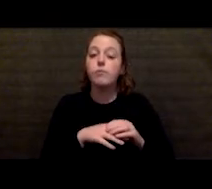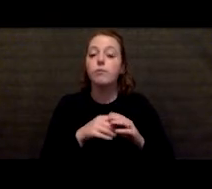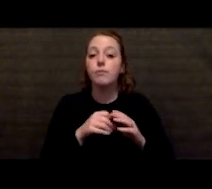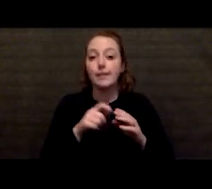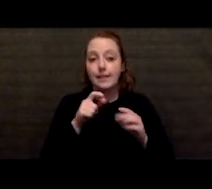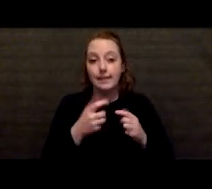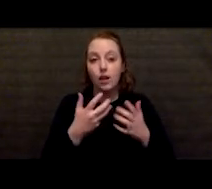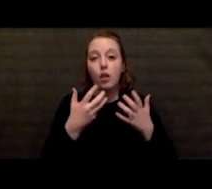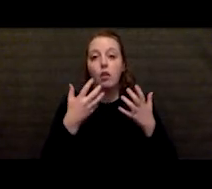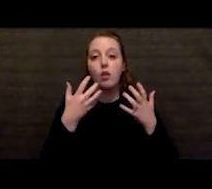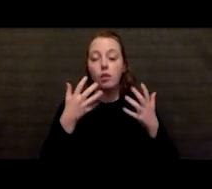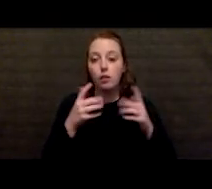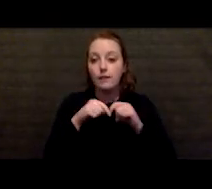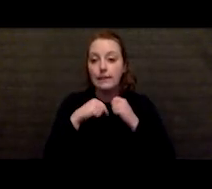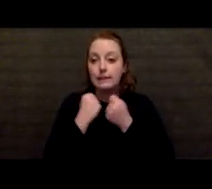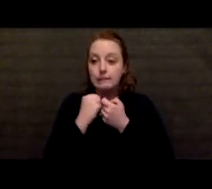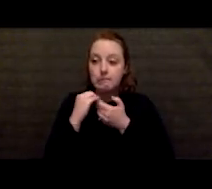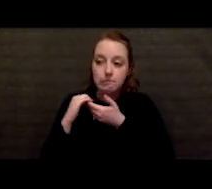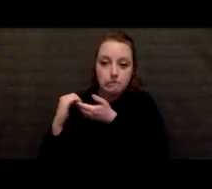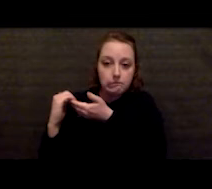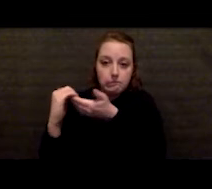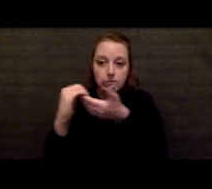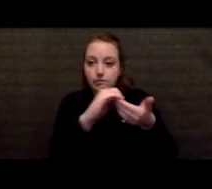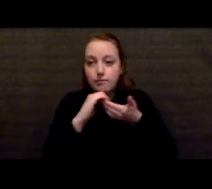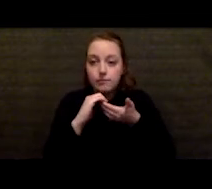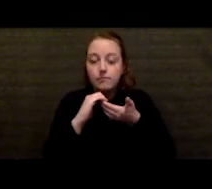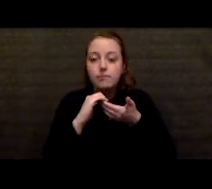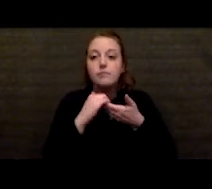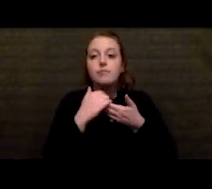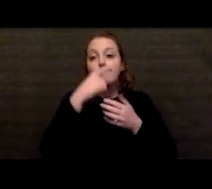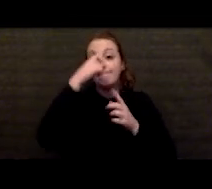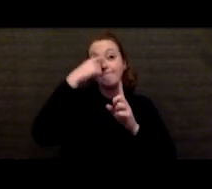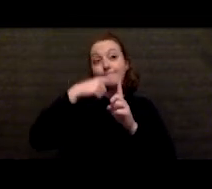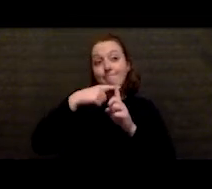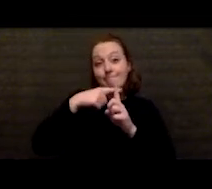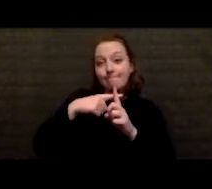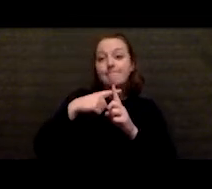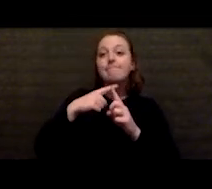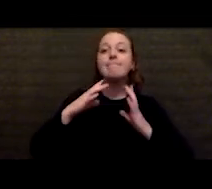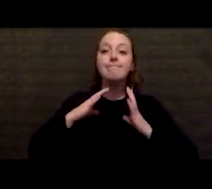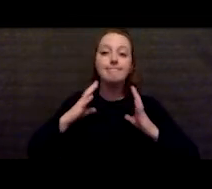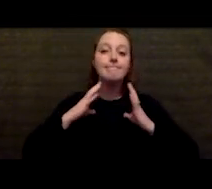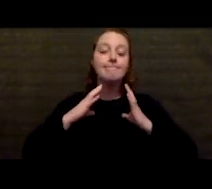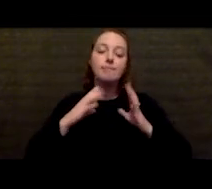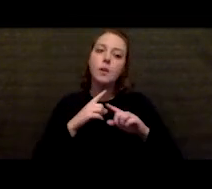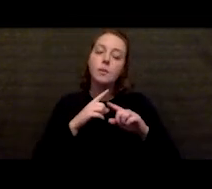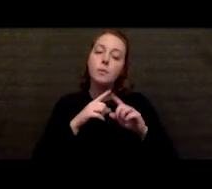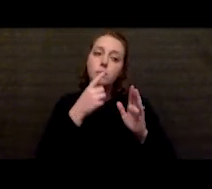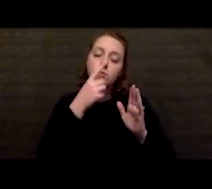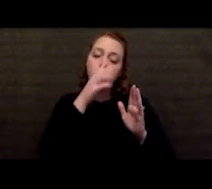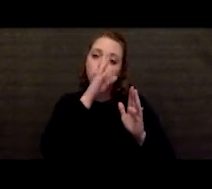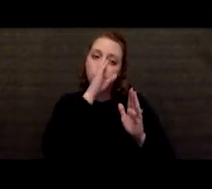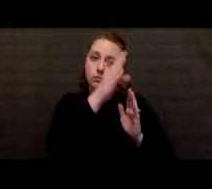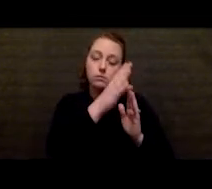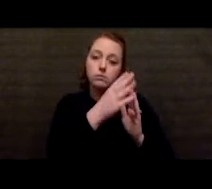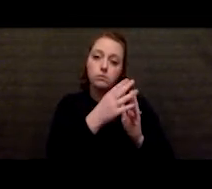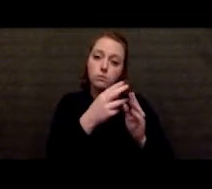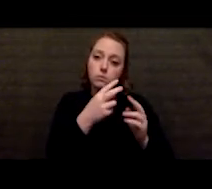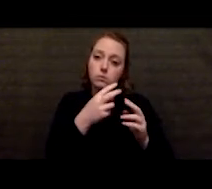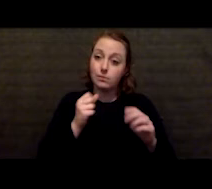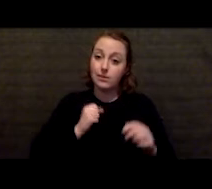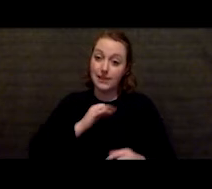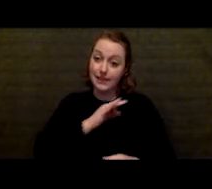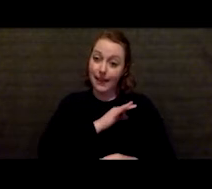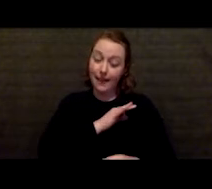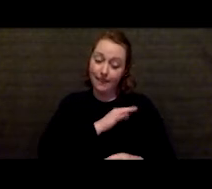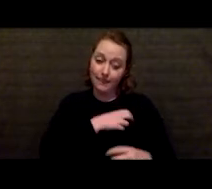of teamwork and a lot of positivity, and it's hard on the staff. I'm not going to lie to you. It's